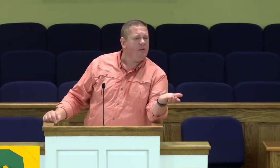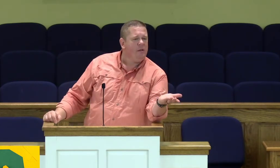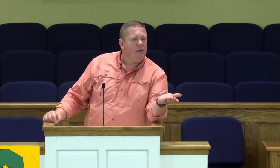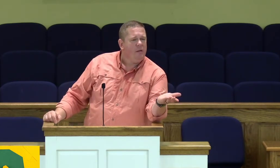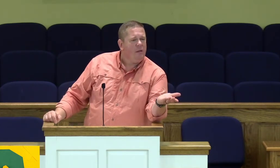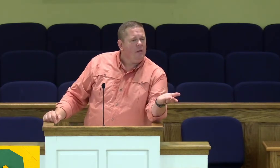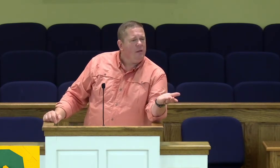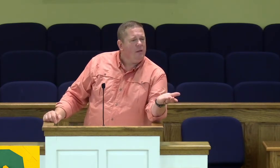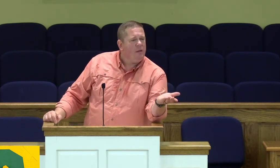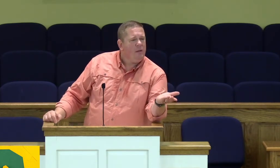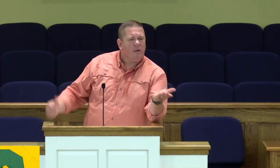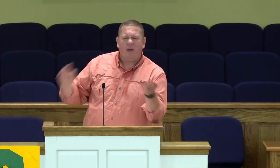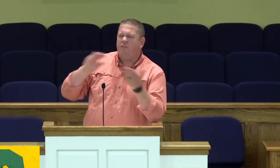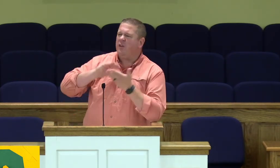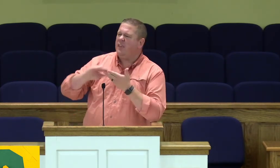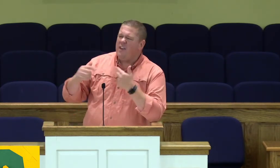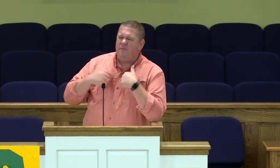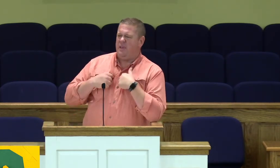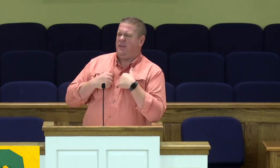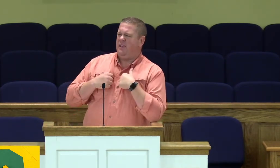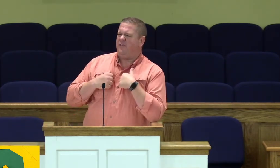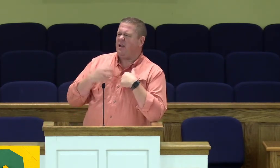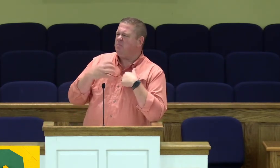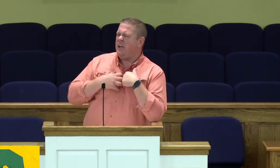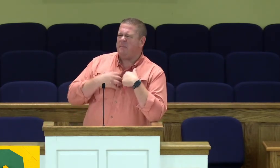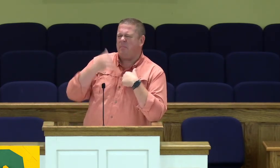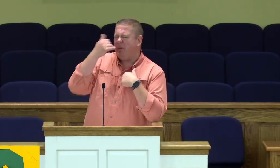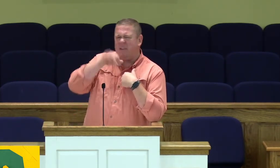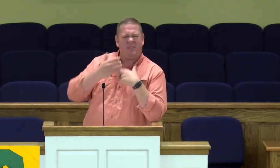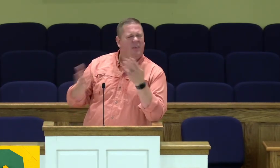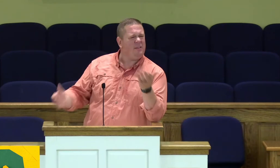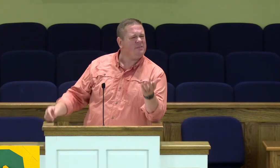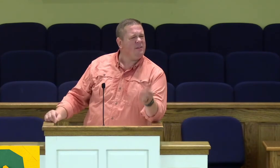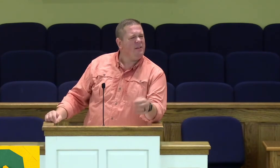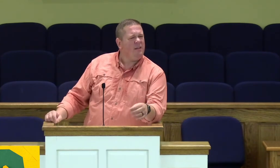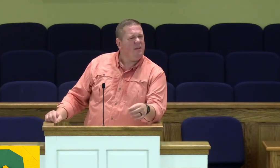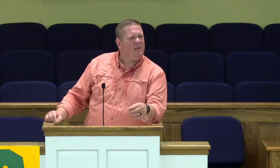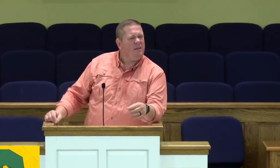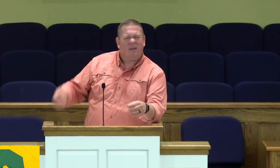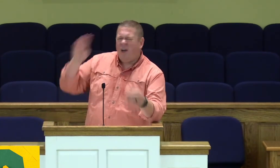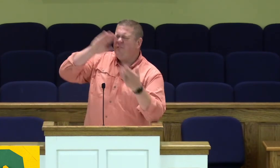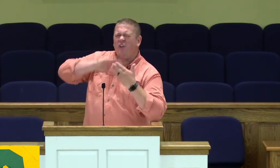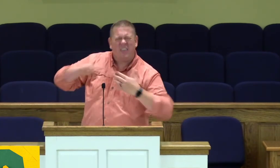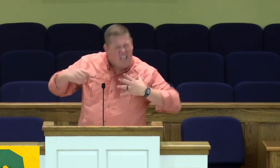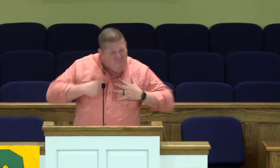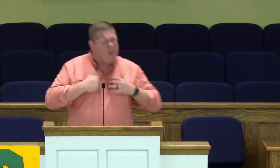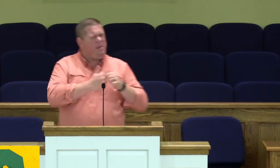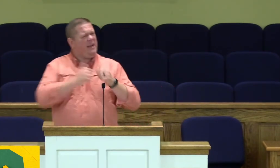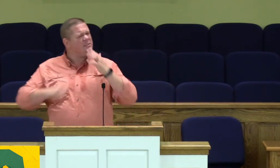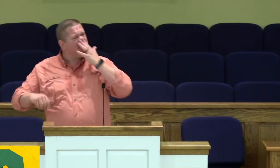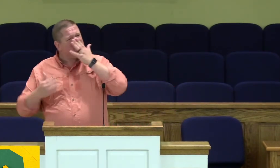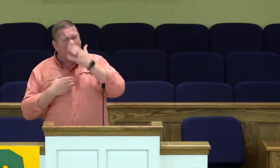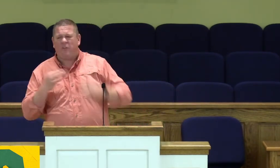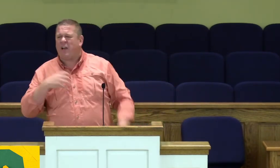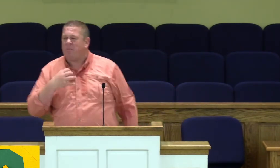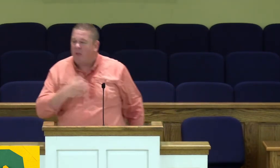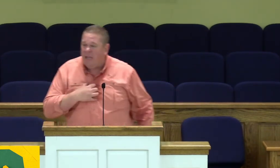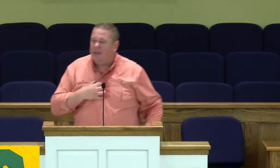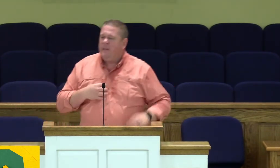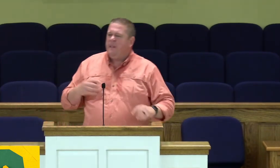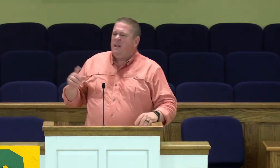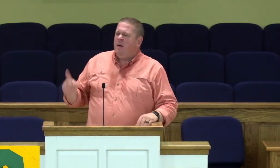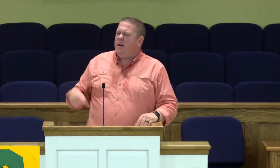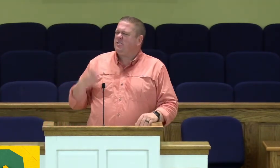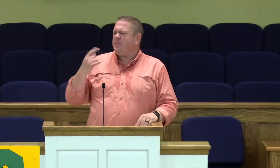tonight. God, forgive me if I complain about piddly things. God, forgive my backslidden soul if I